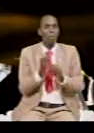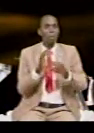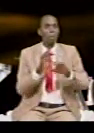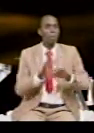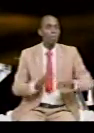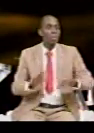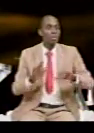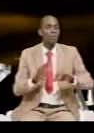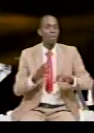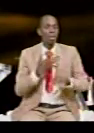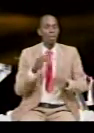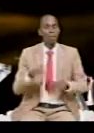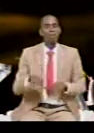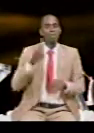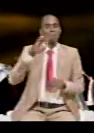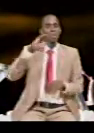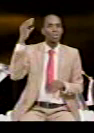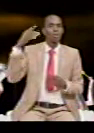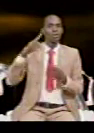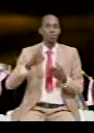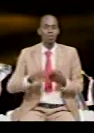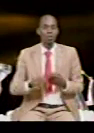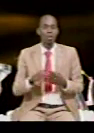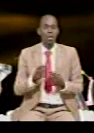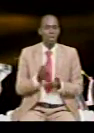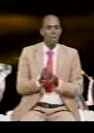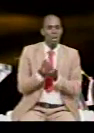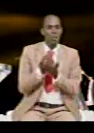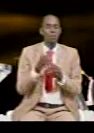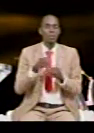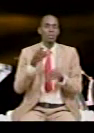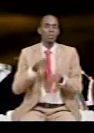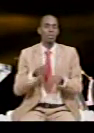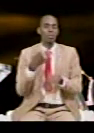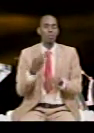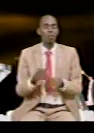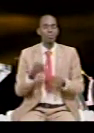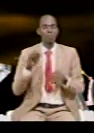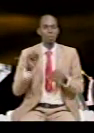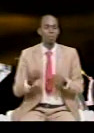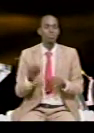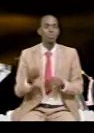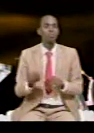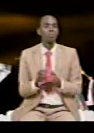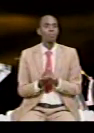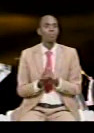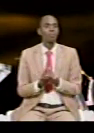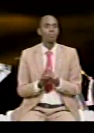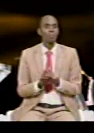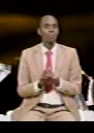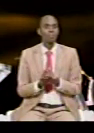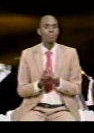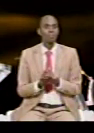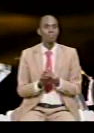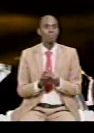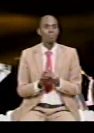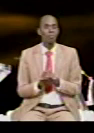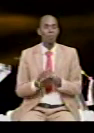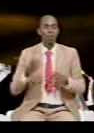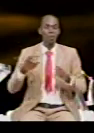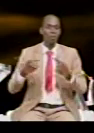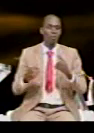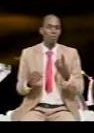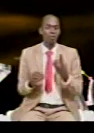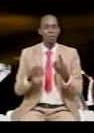and find grace to help in the time of need." In 1 Peter chapter 5, 1 Peter